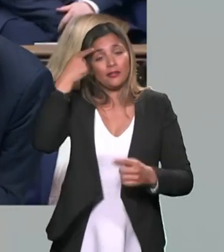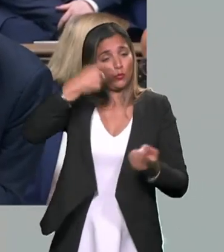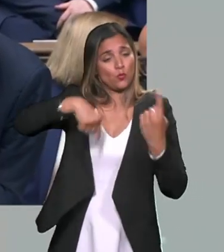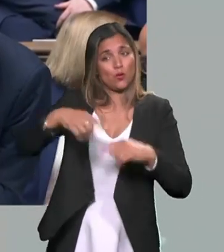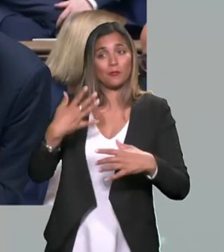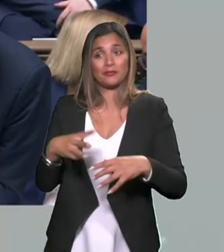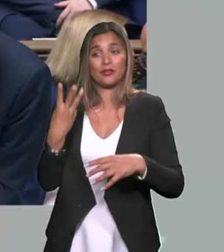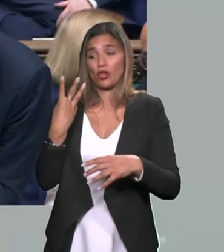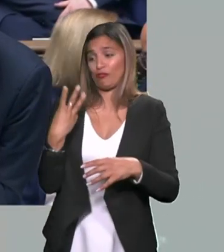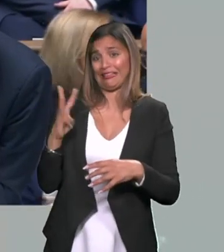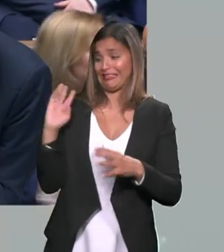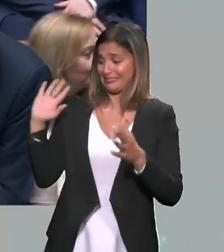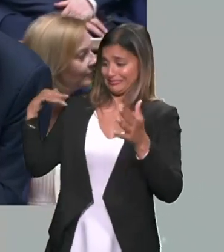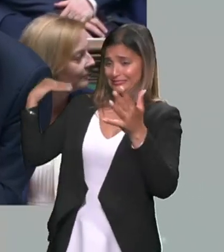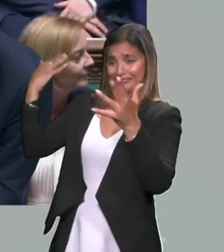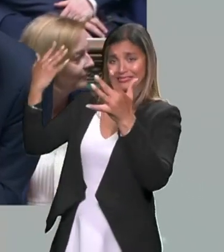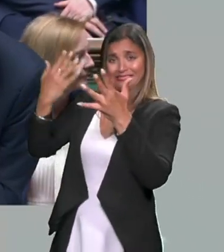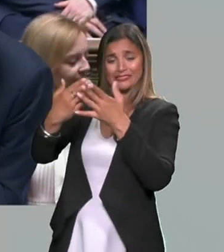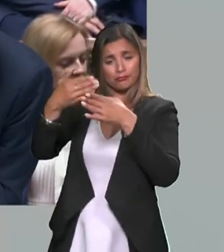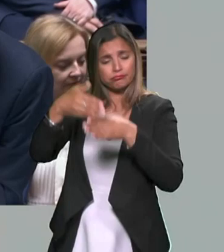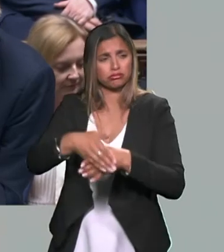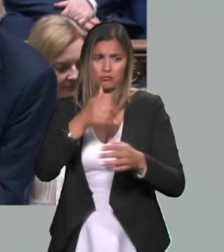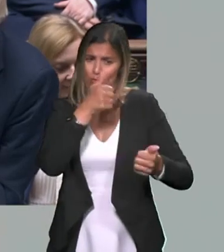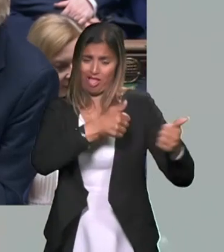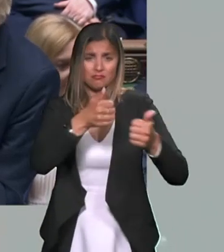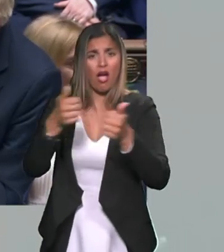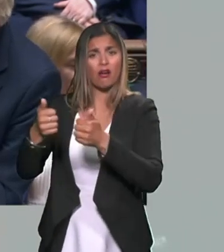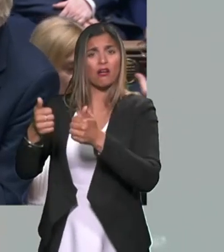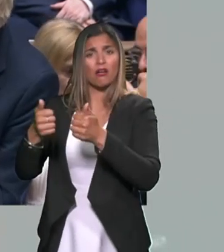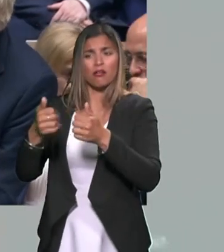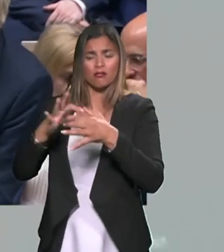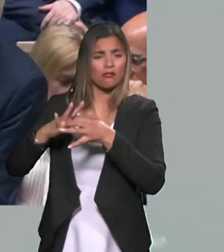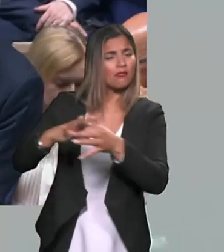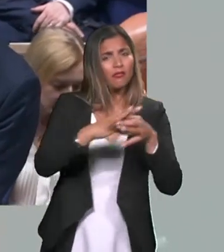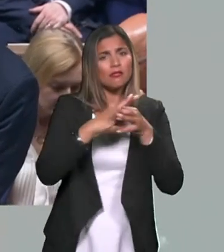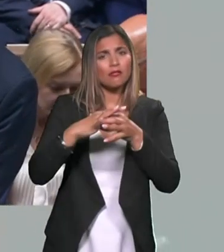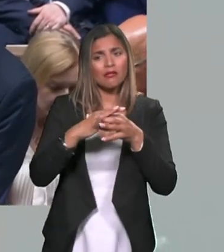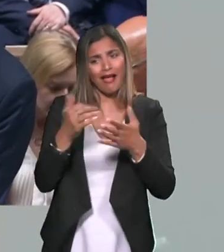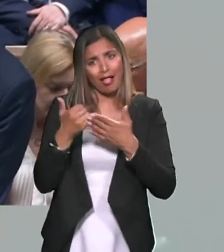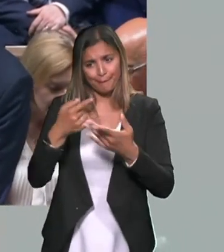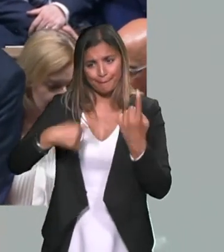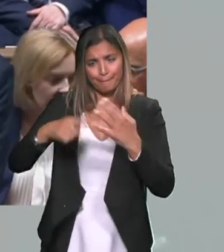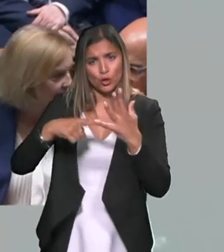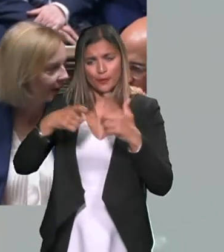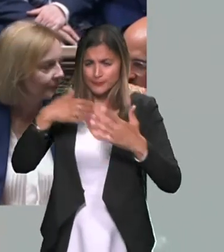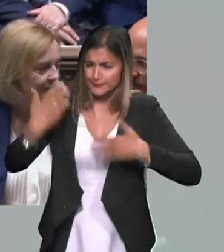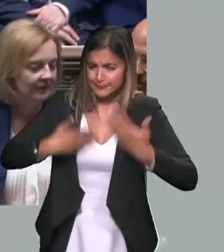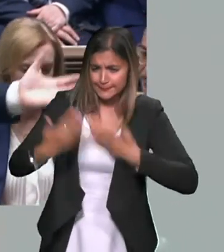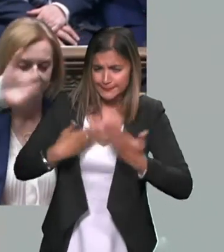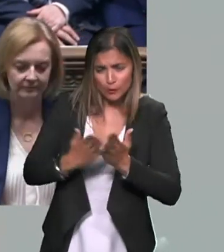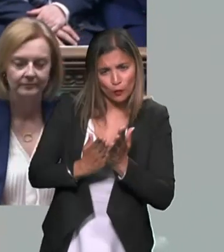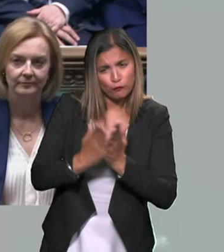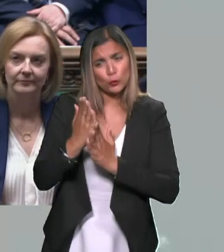done a remarkable job in helping this country through very difficult times. I just want to say to him, really, Mr. Speaker, the next